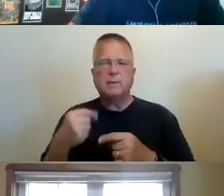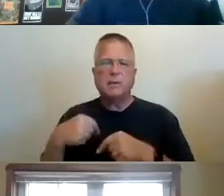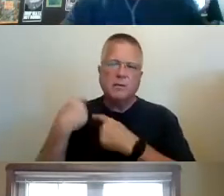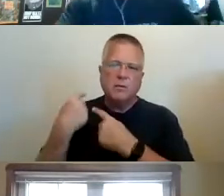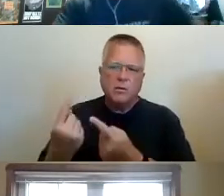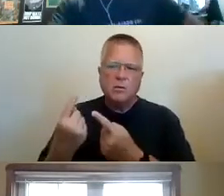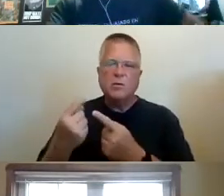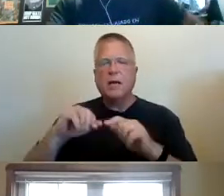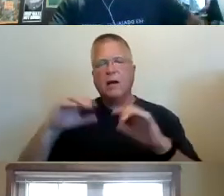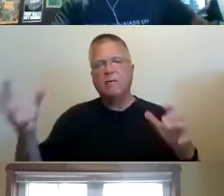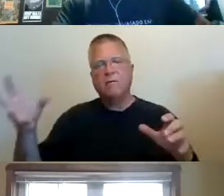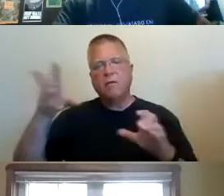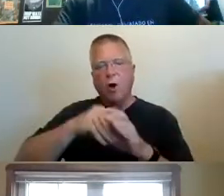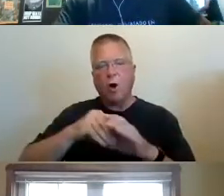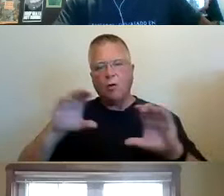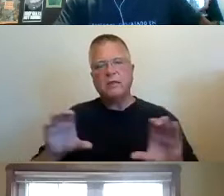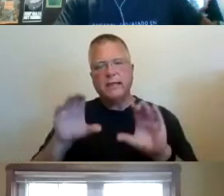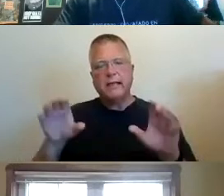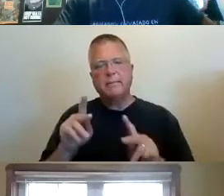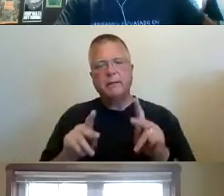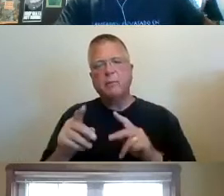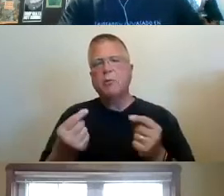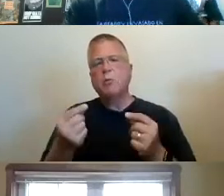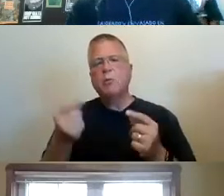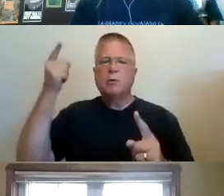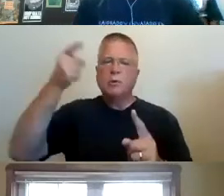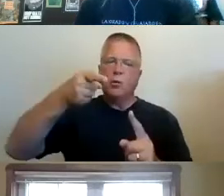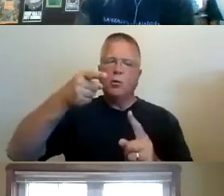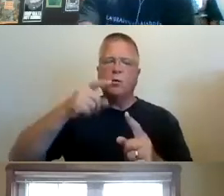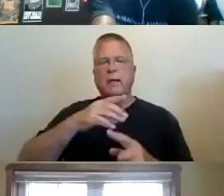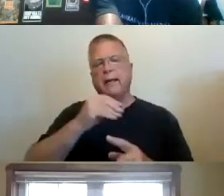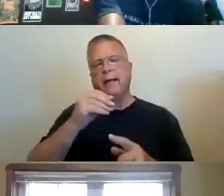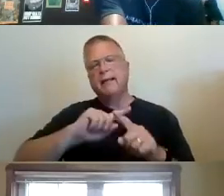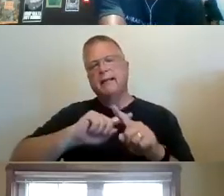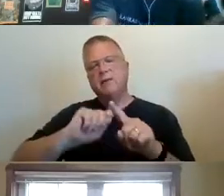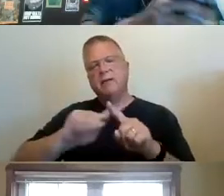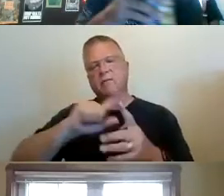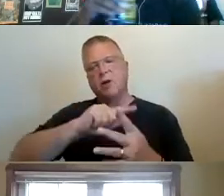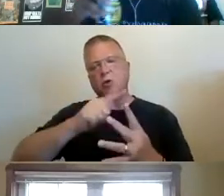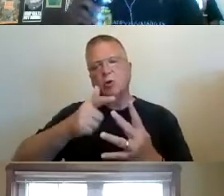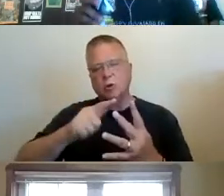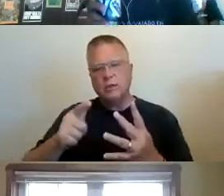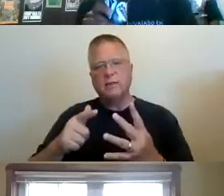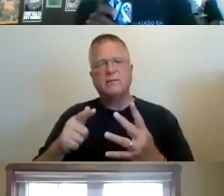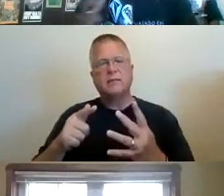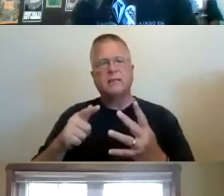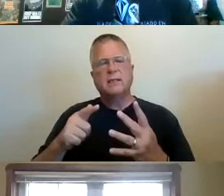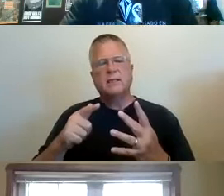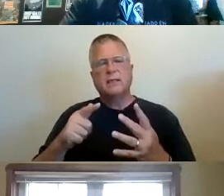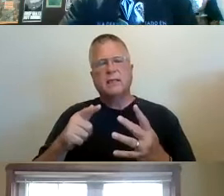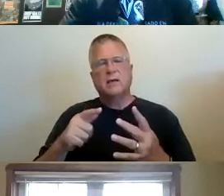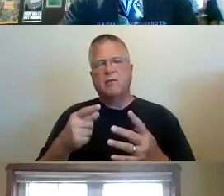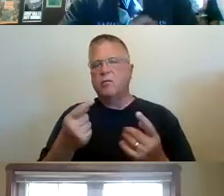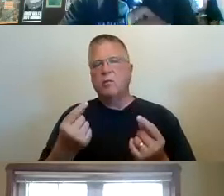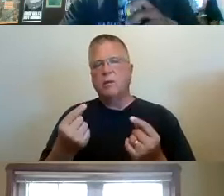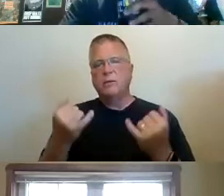engaged people, what we're trying to accomplish here, and then different alternatives where we are now